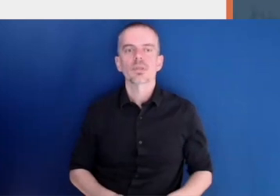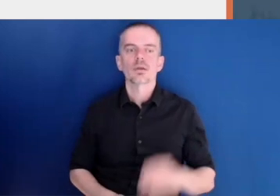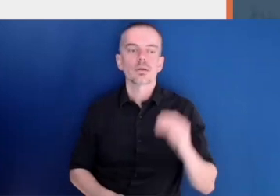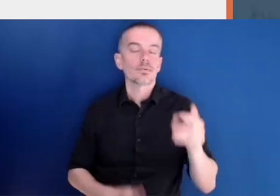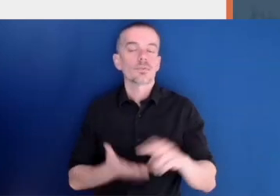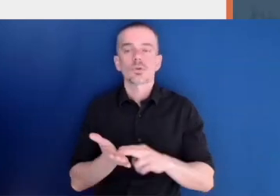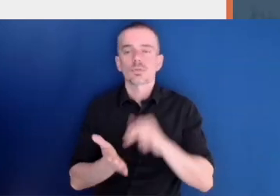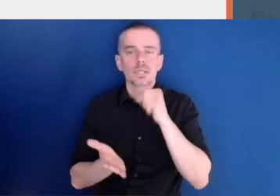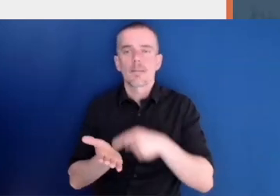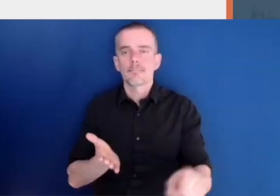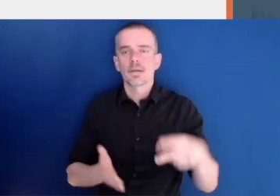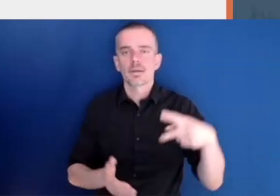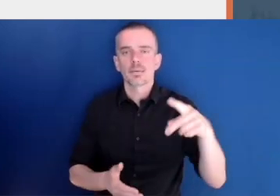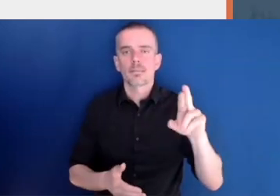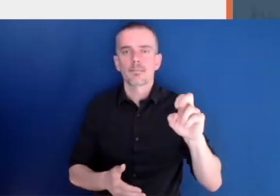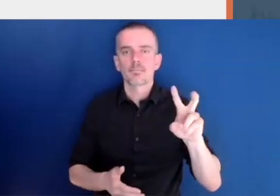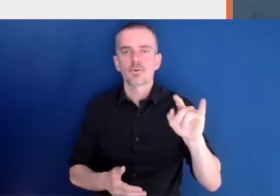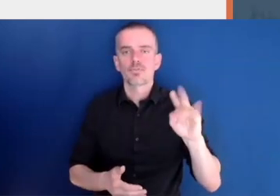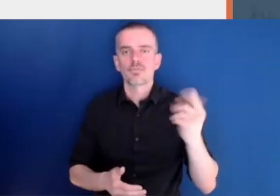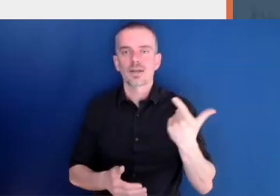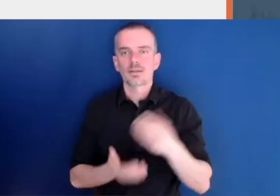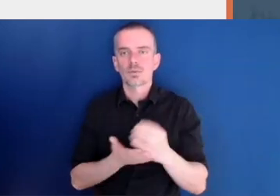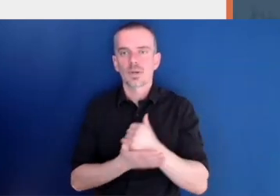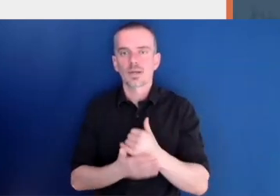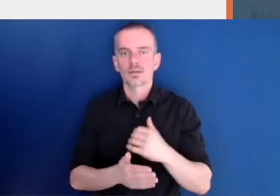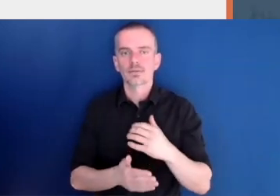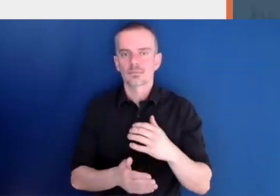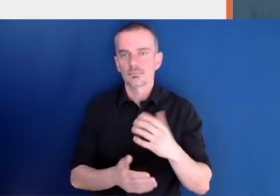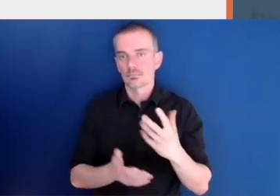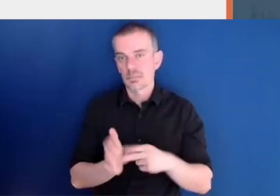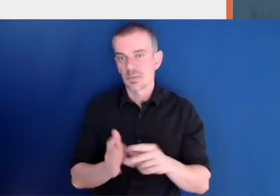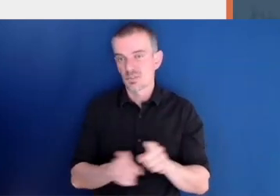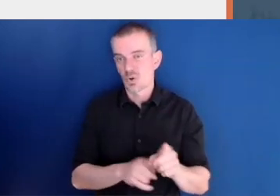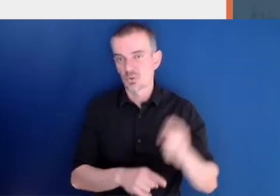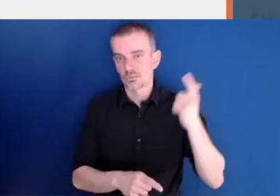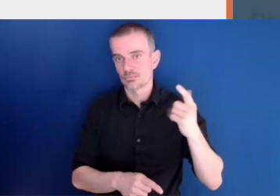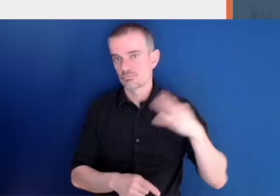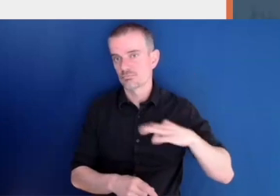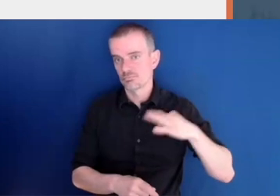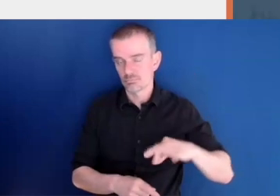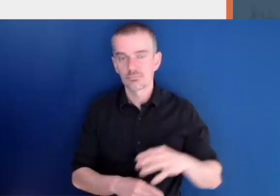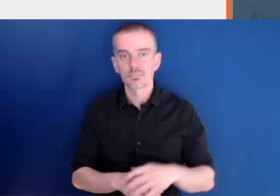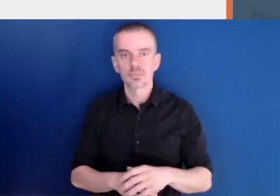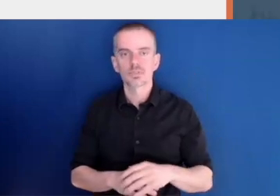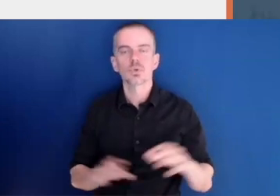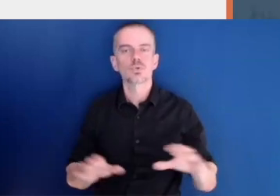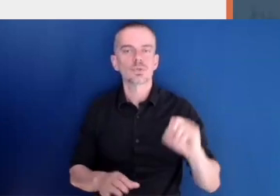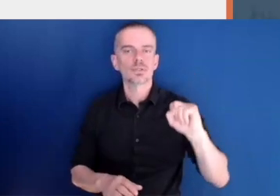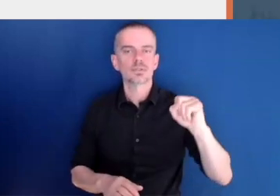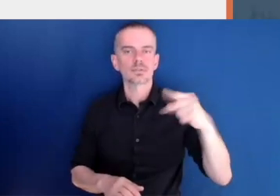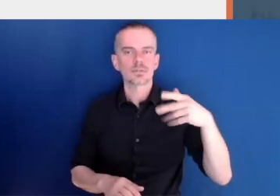wage, including fringe benefits. So again, you know, doing those spot checks and having that